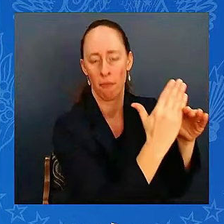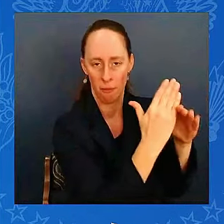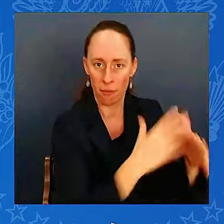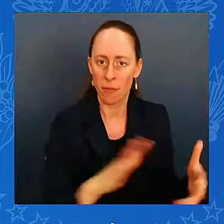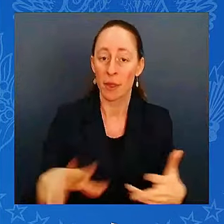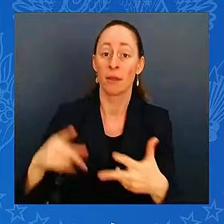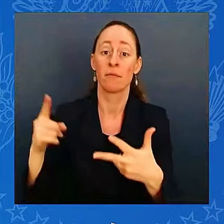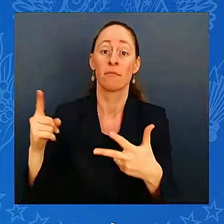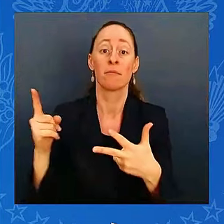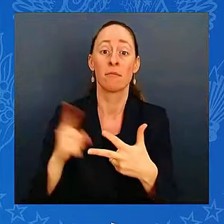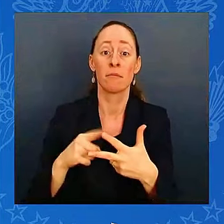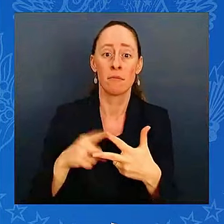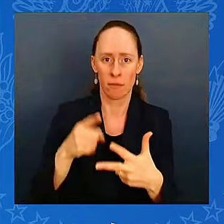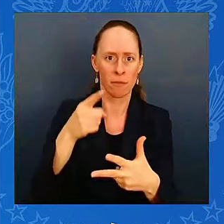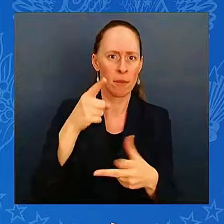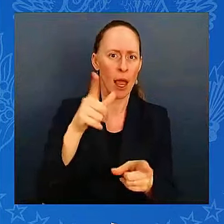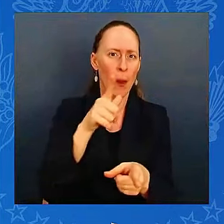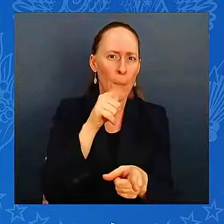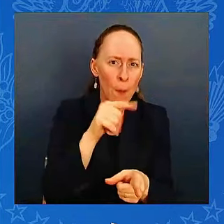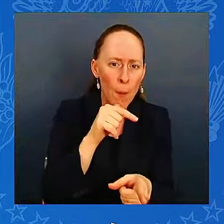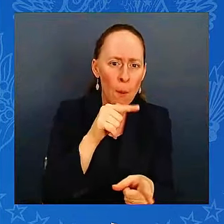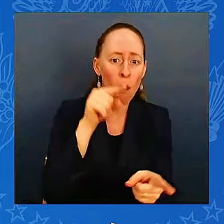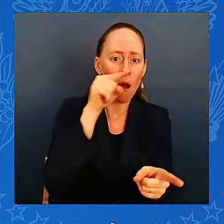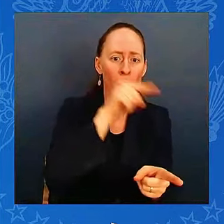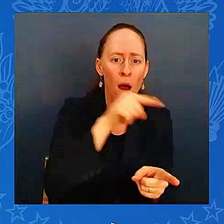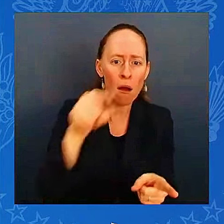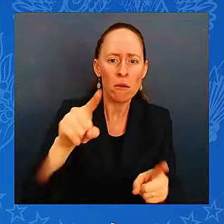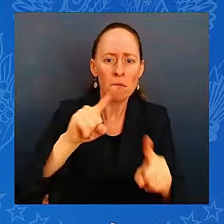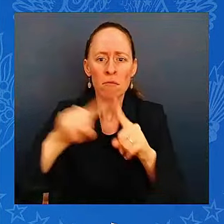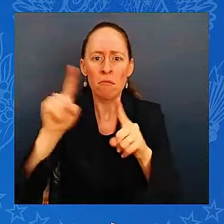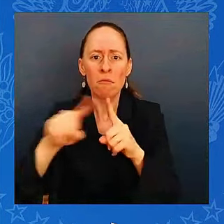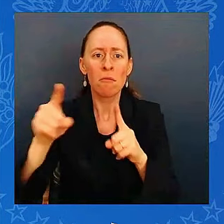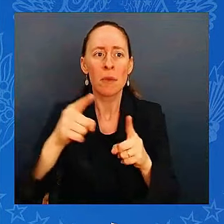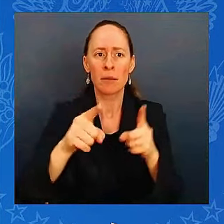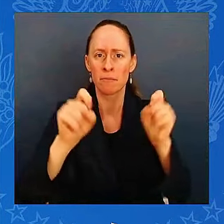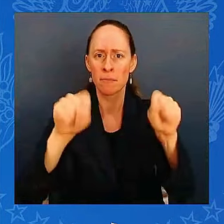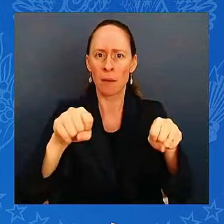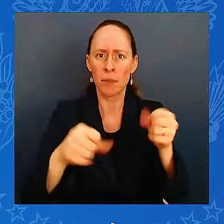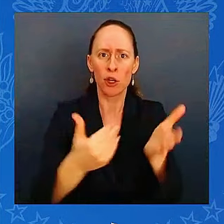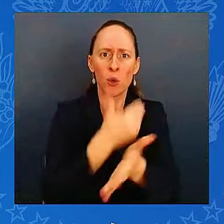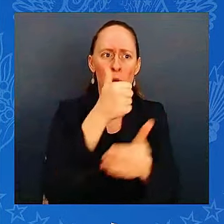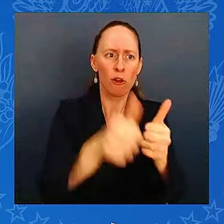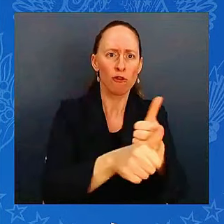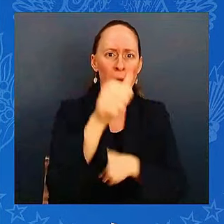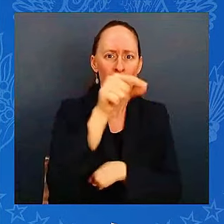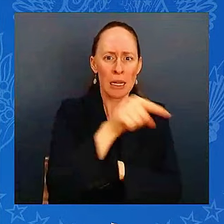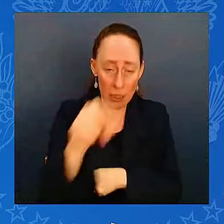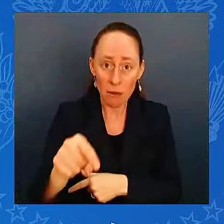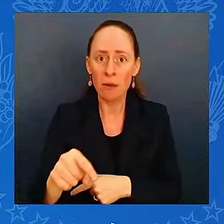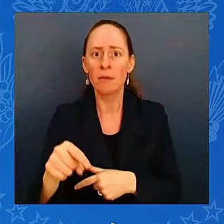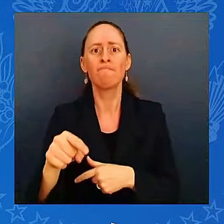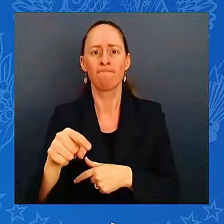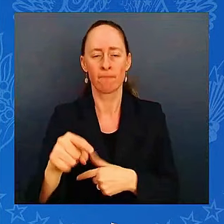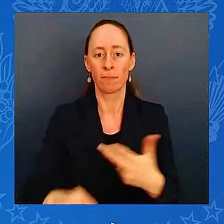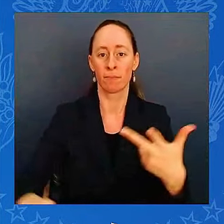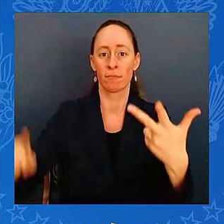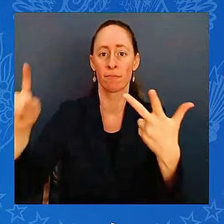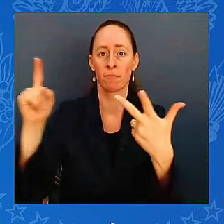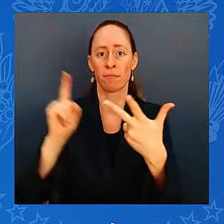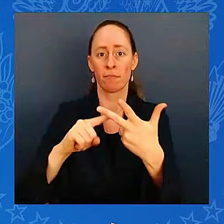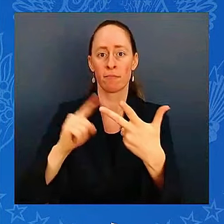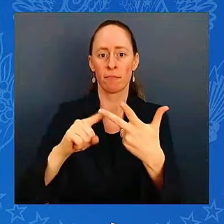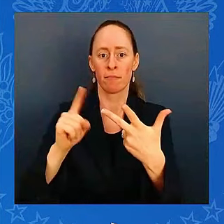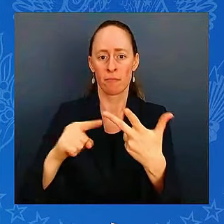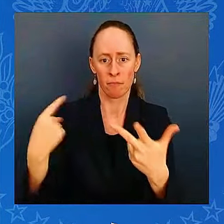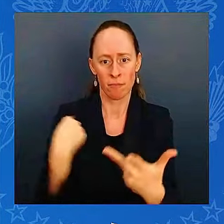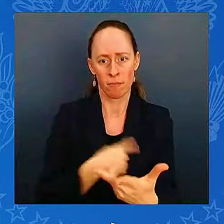information sharing across all our countries. And thirdly, preventing more deaths by treating more people through public health interventions, increased